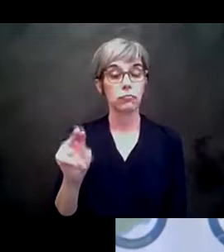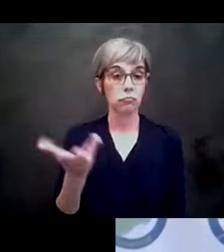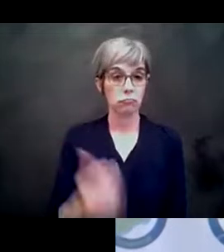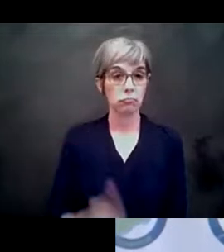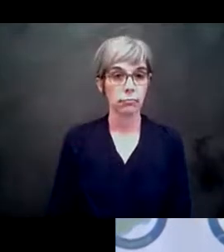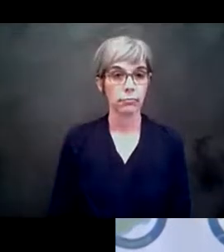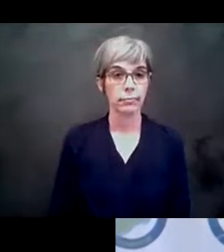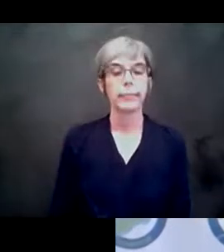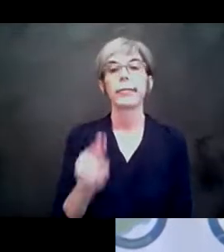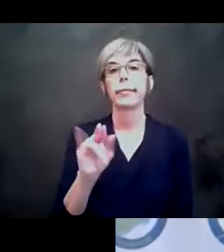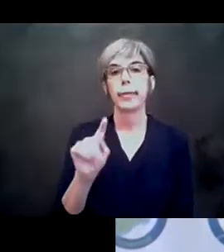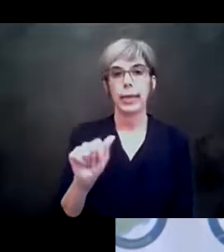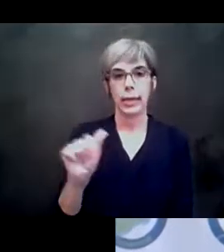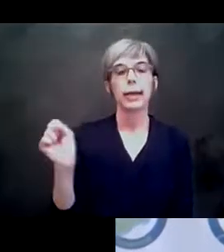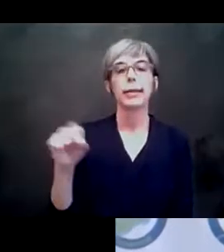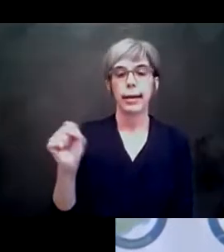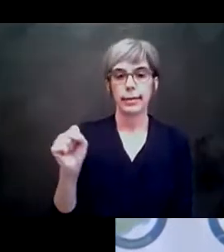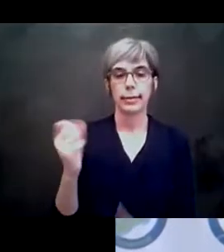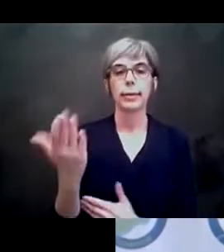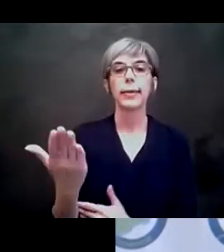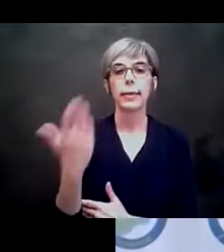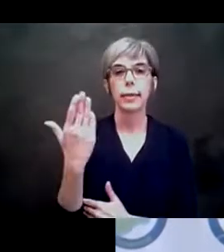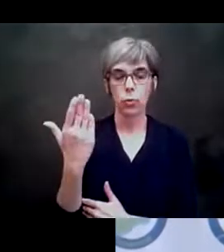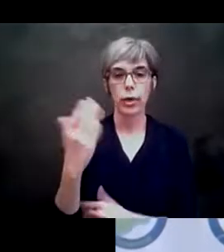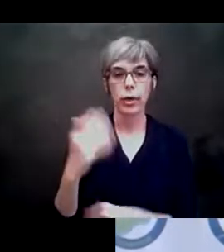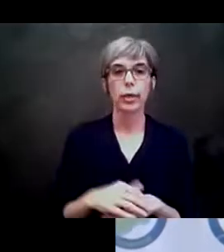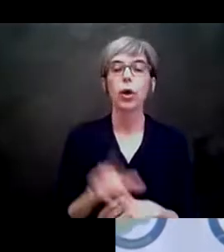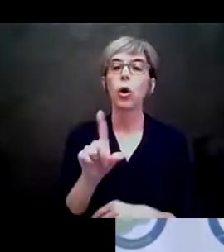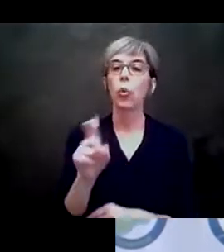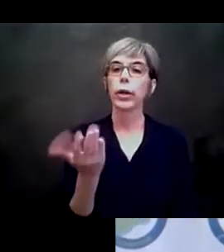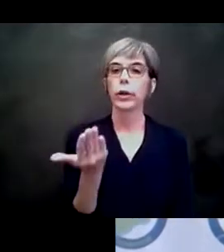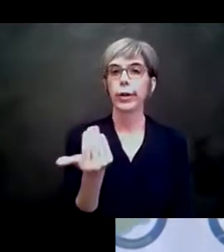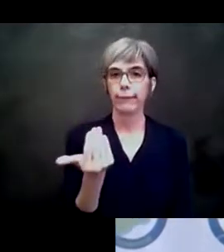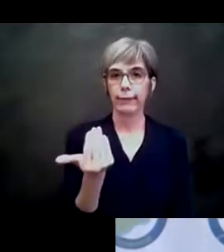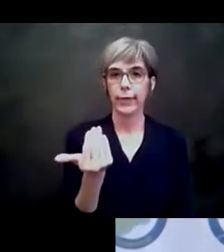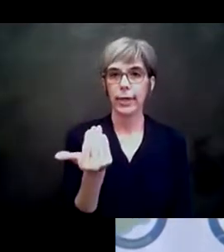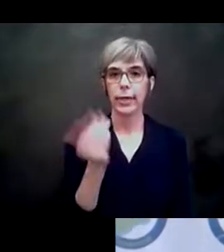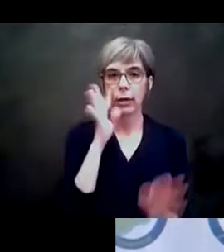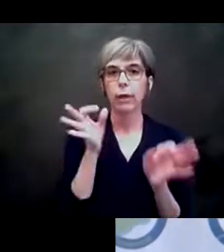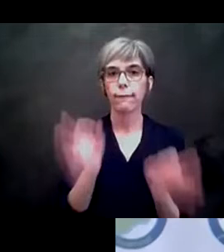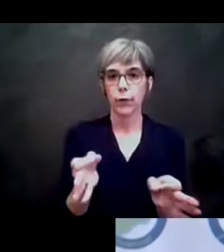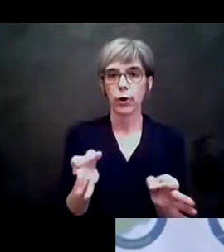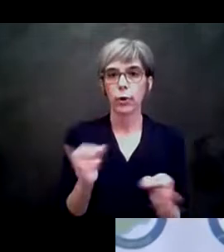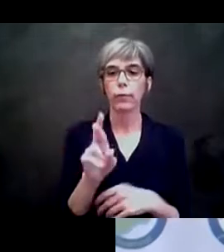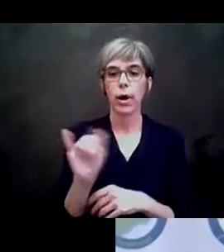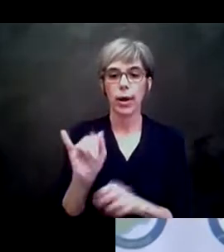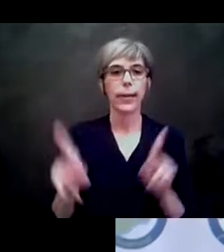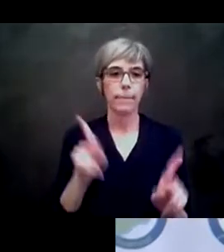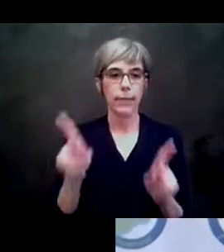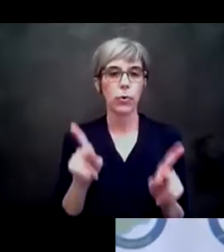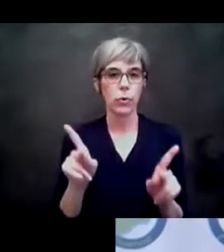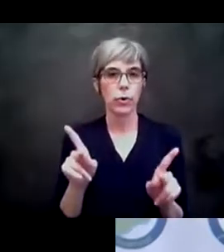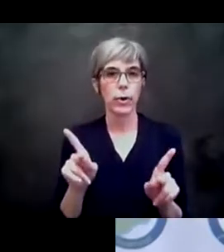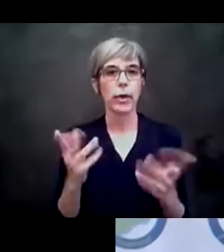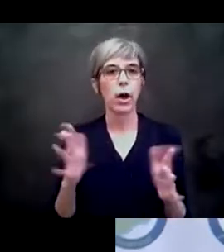I do. So as of this morning, there are 115 confirmed Rock Island County residents who have tested positive